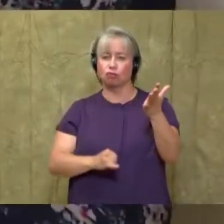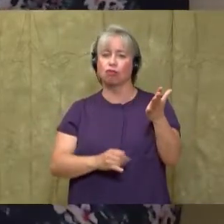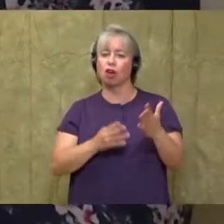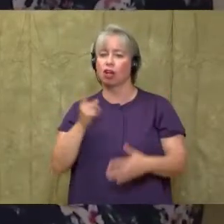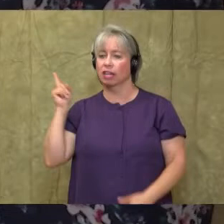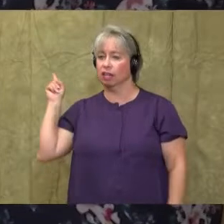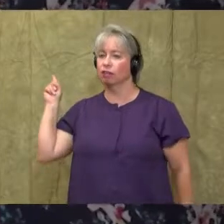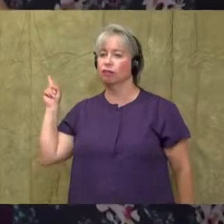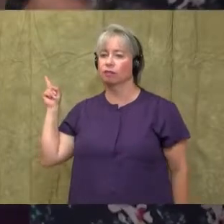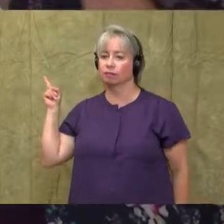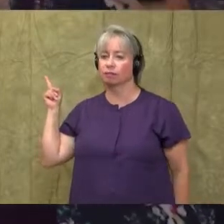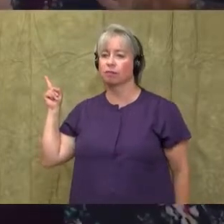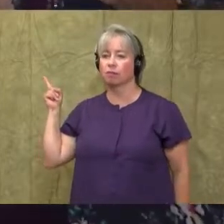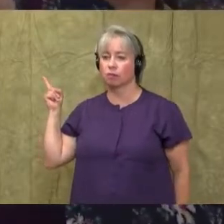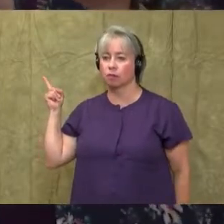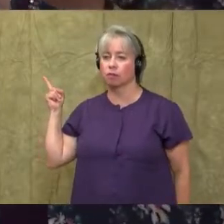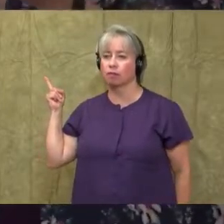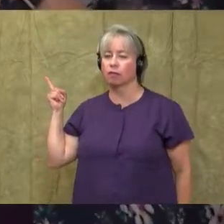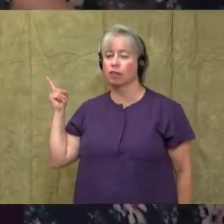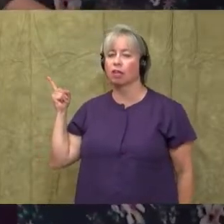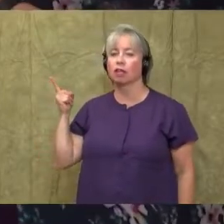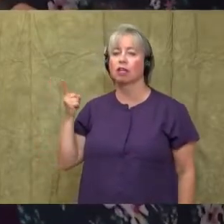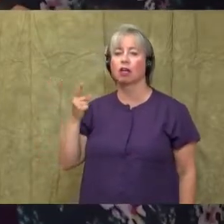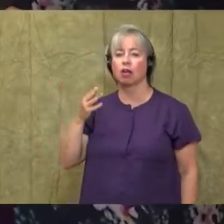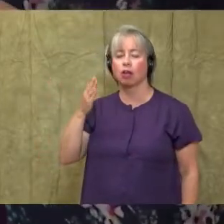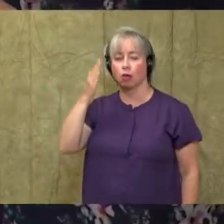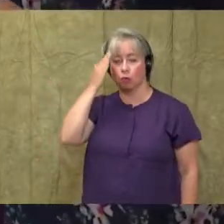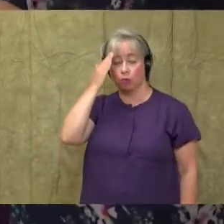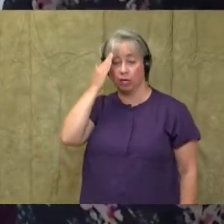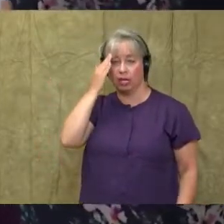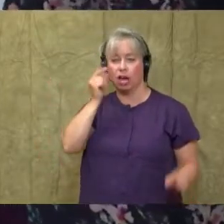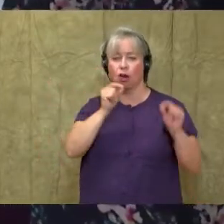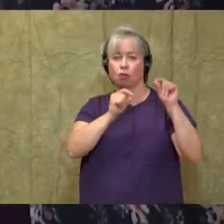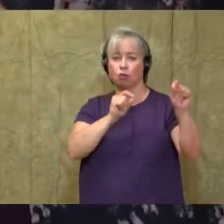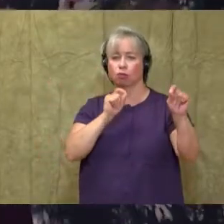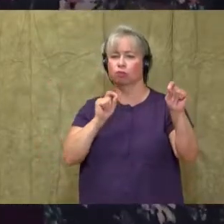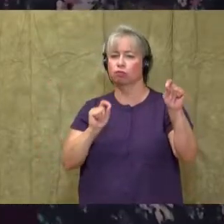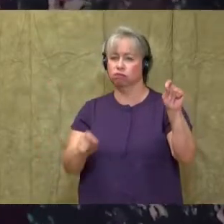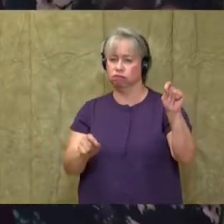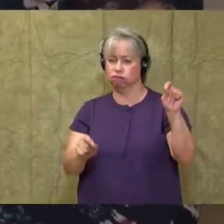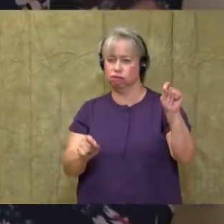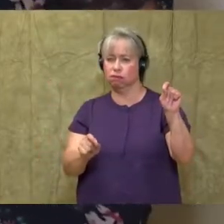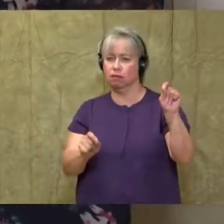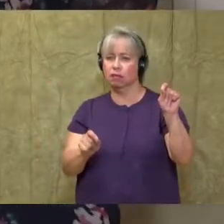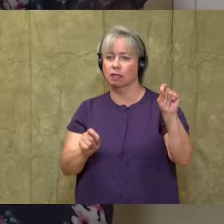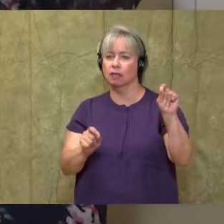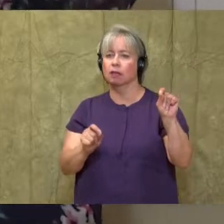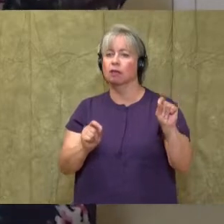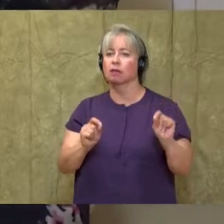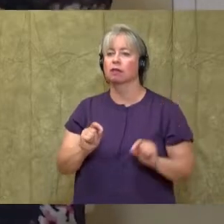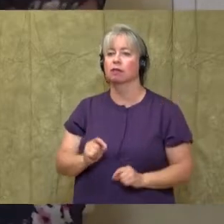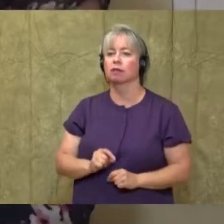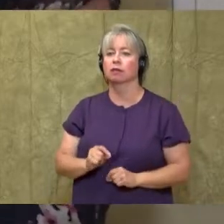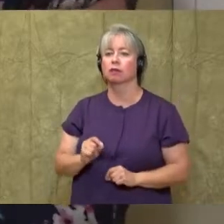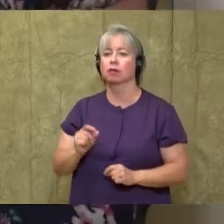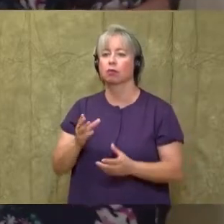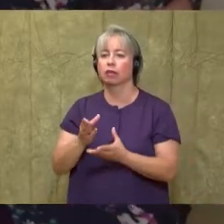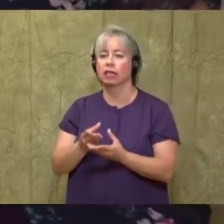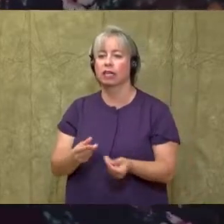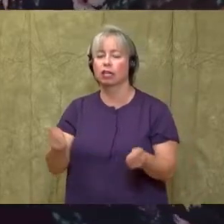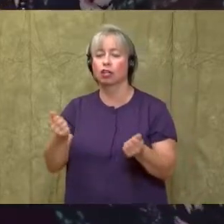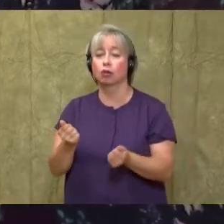have it drawn out for us. What do we know? Our 2 points. And how do we go about solving it? We also know a way to solve it by using the